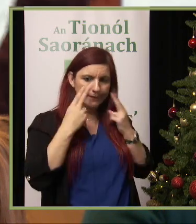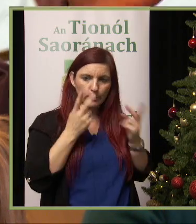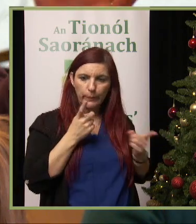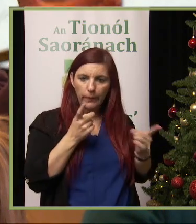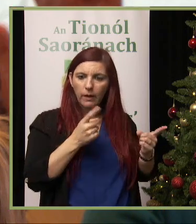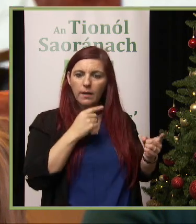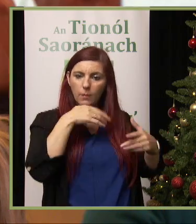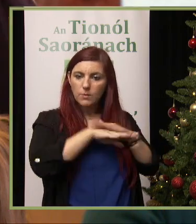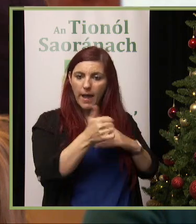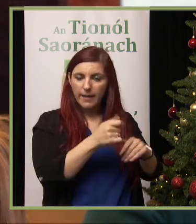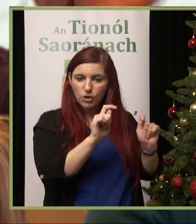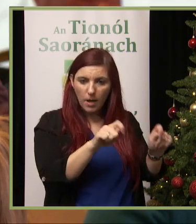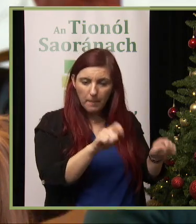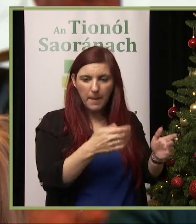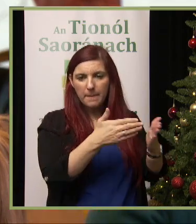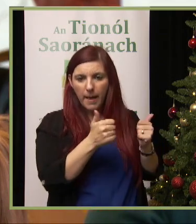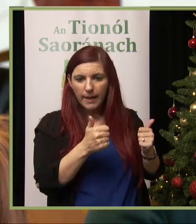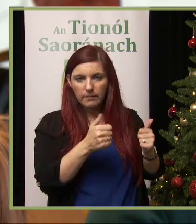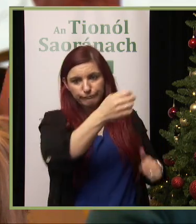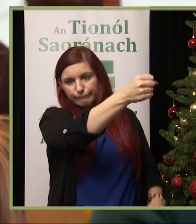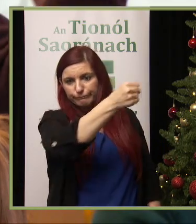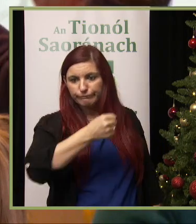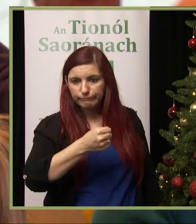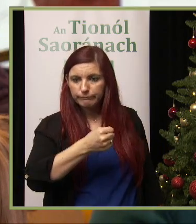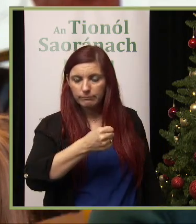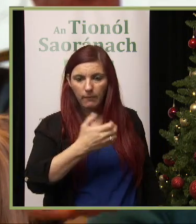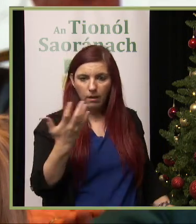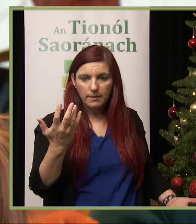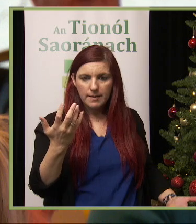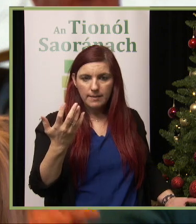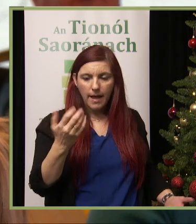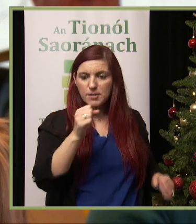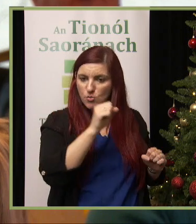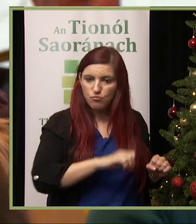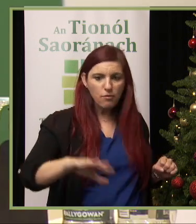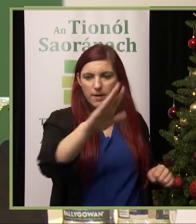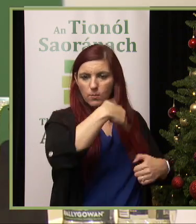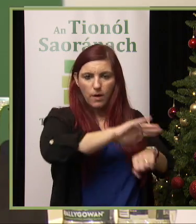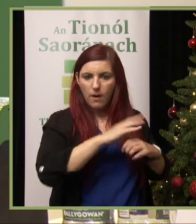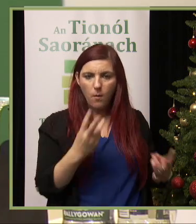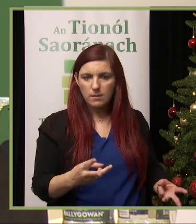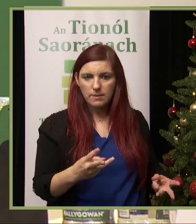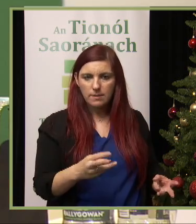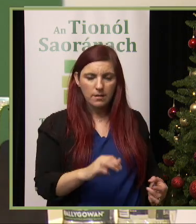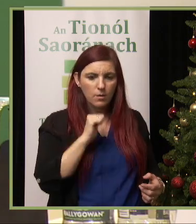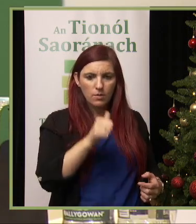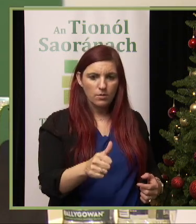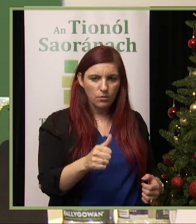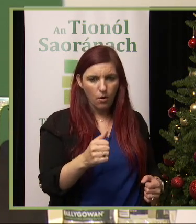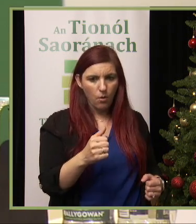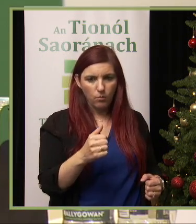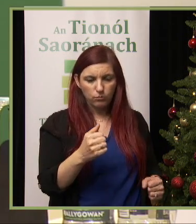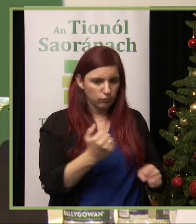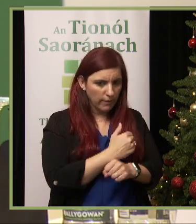any shop, buy off the shelf, I can spread it anywhere I want, with no rates, no